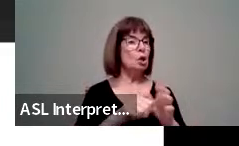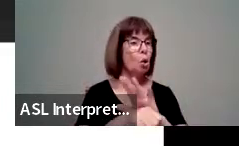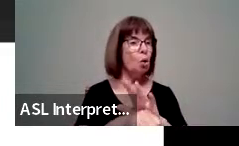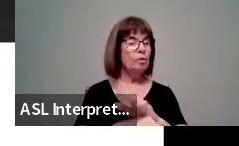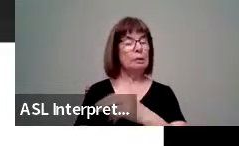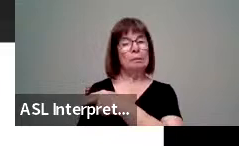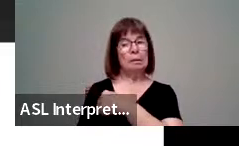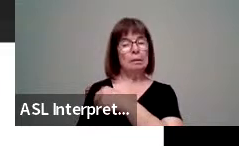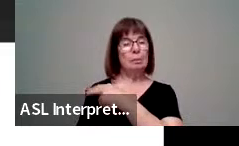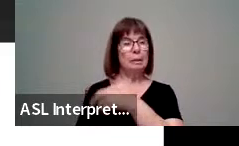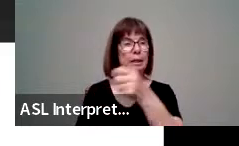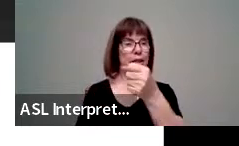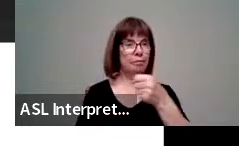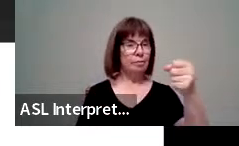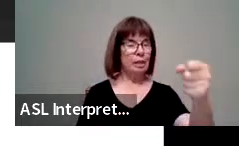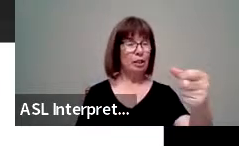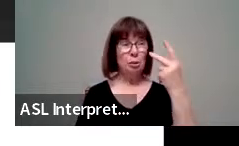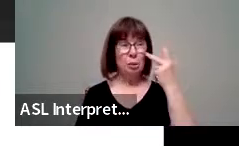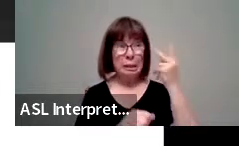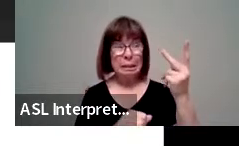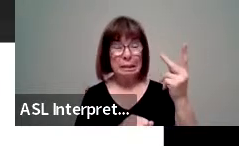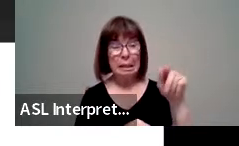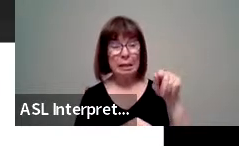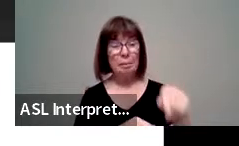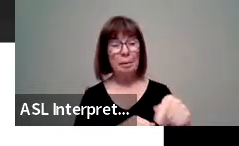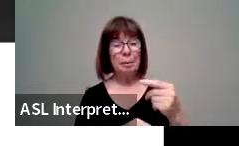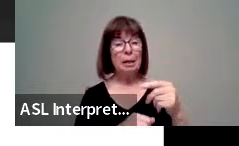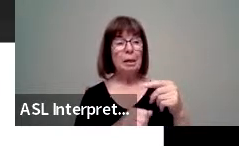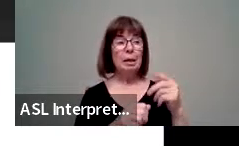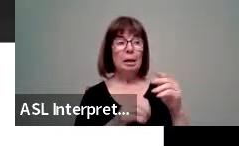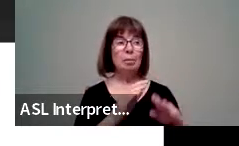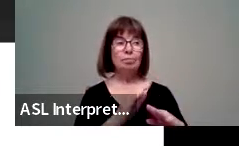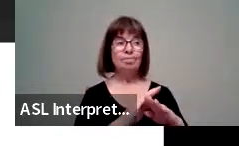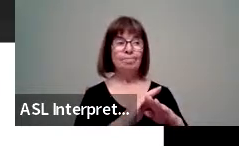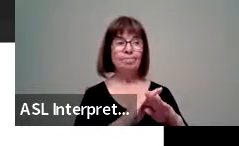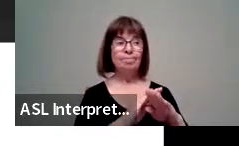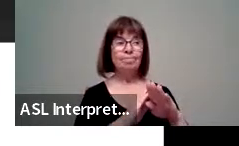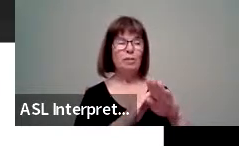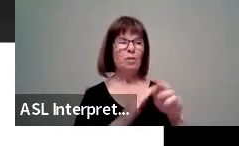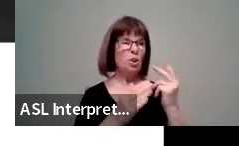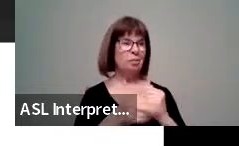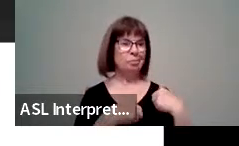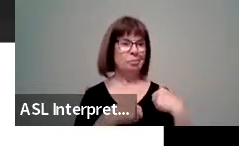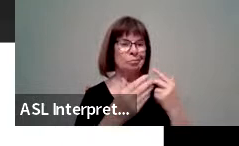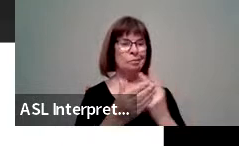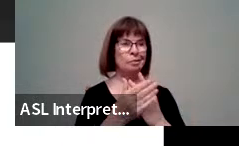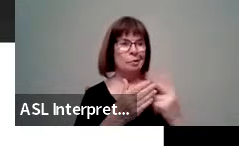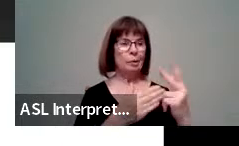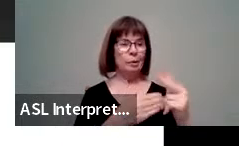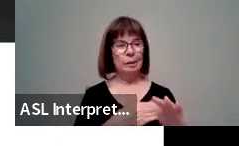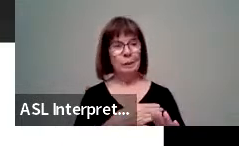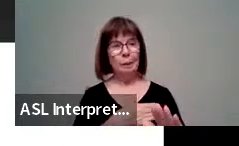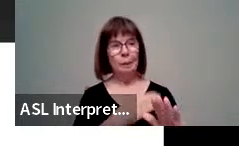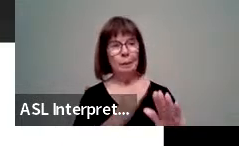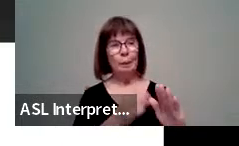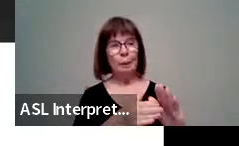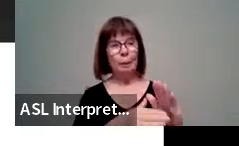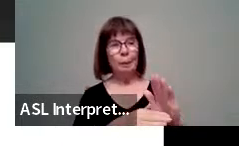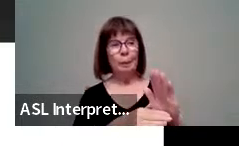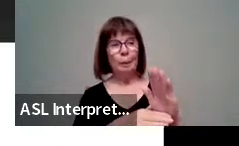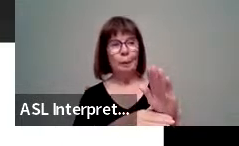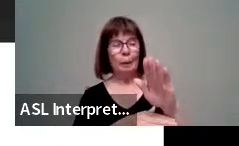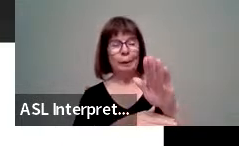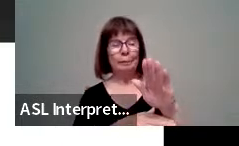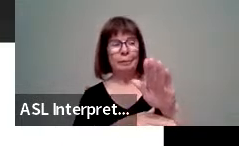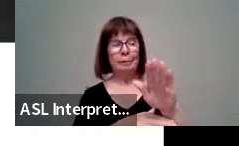see they've had about 3 weeks of rise. So I think this is more concerning, and often